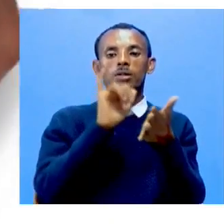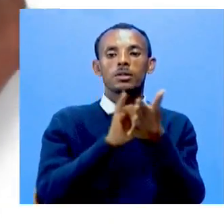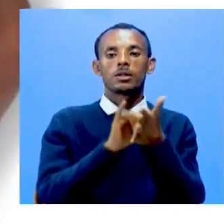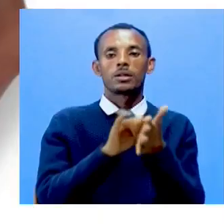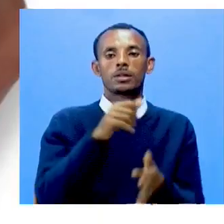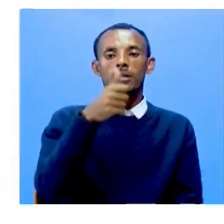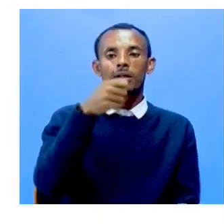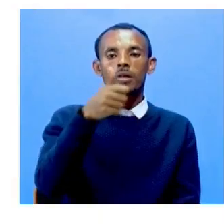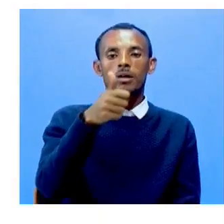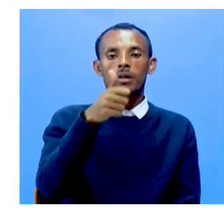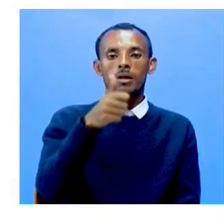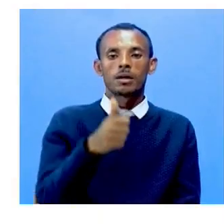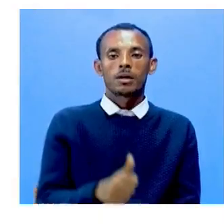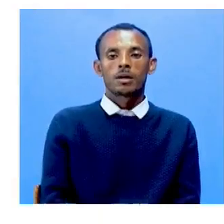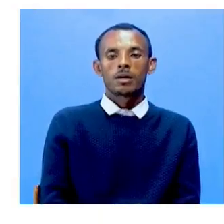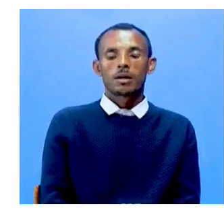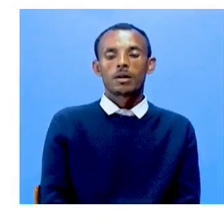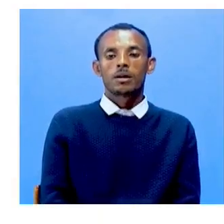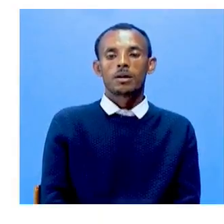A